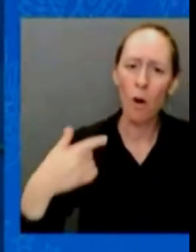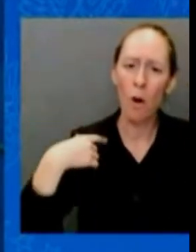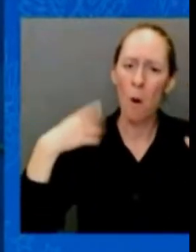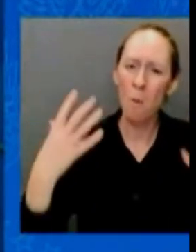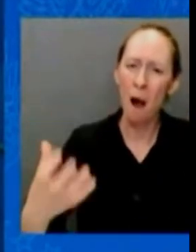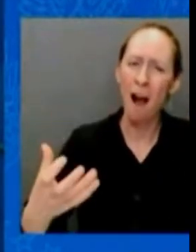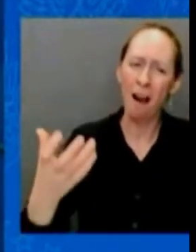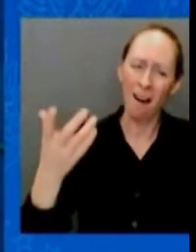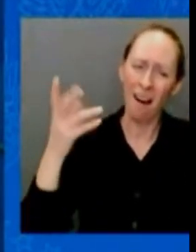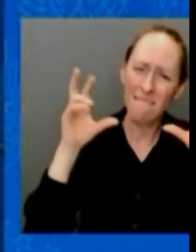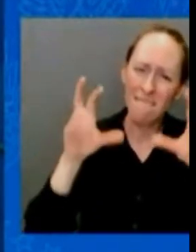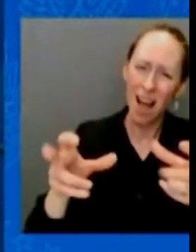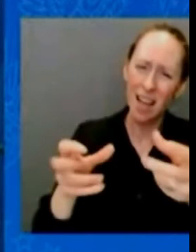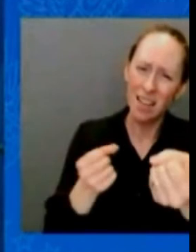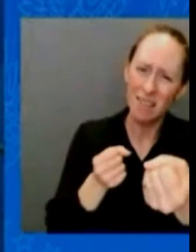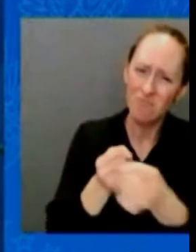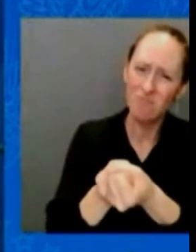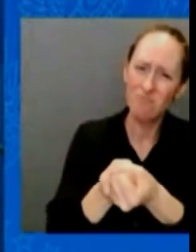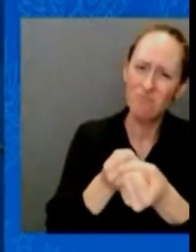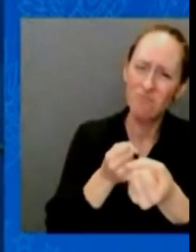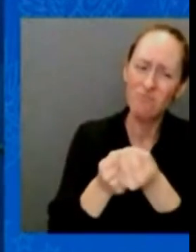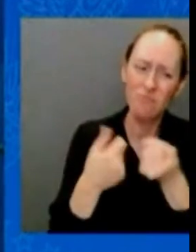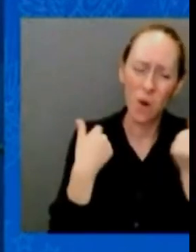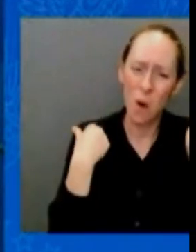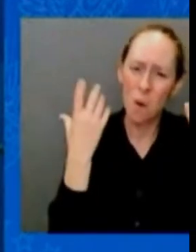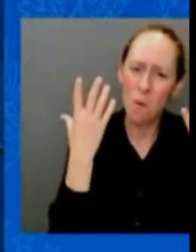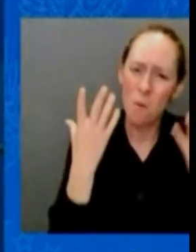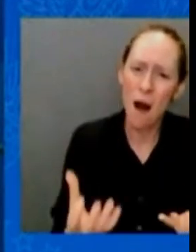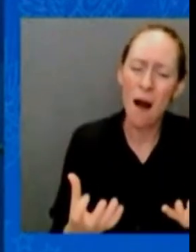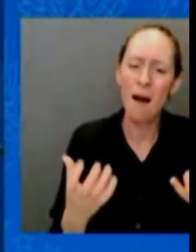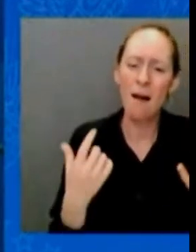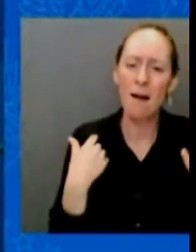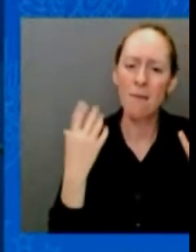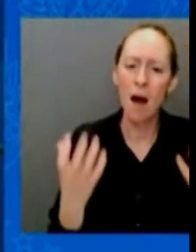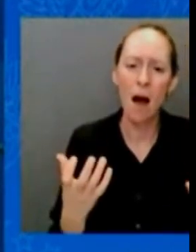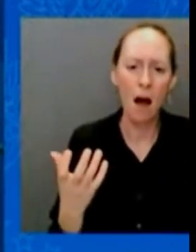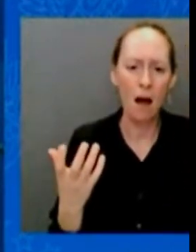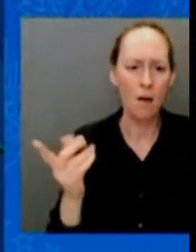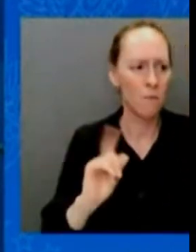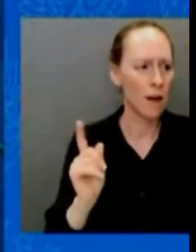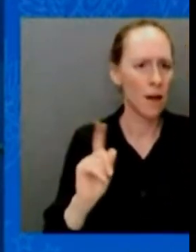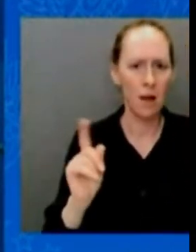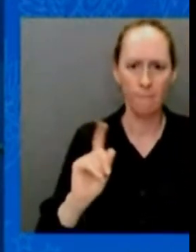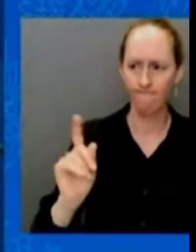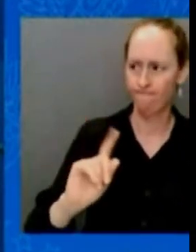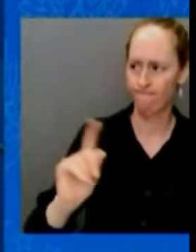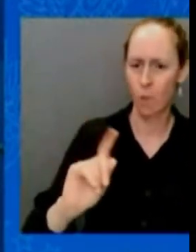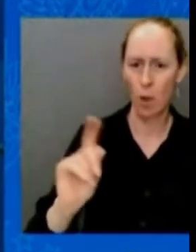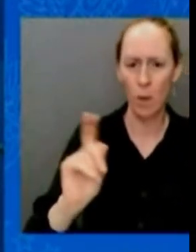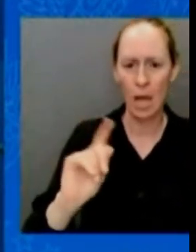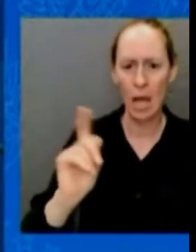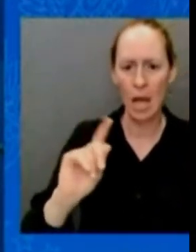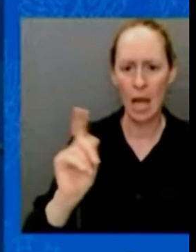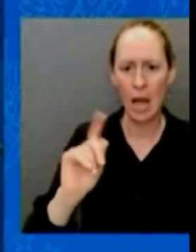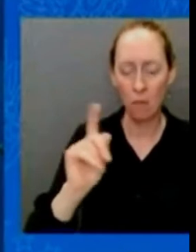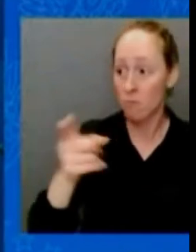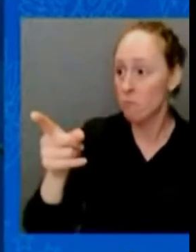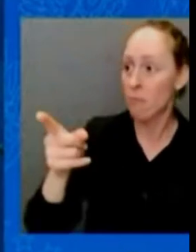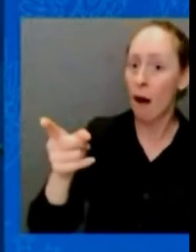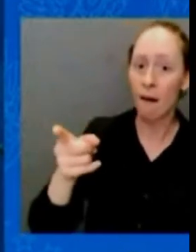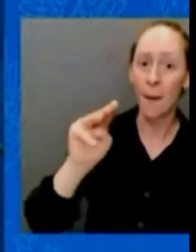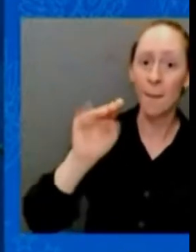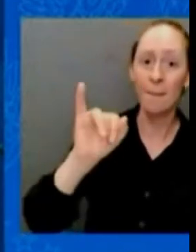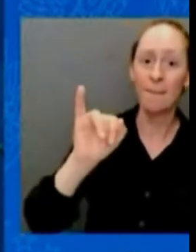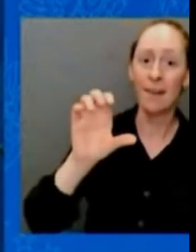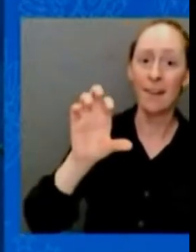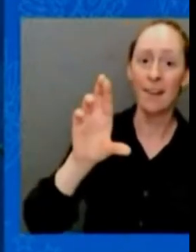back then. So when I saw an opportunity with Micron knocking on the door saying, "What can you offer?" We said, "We're not losing